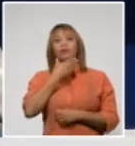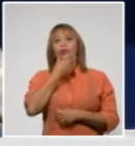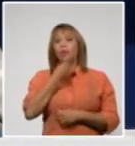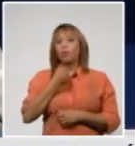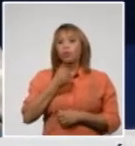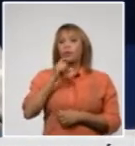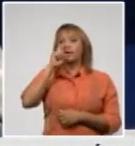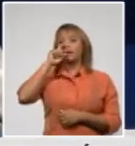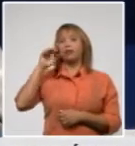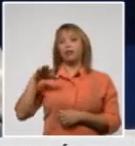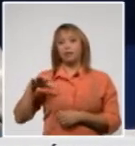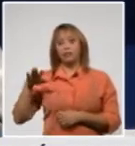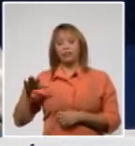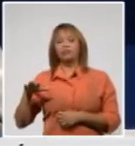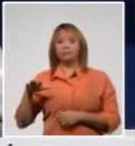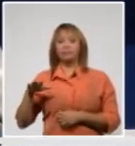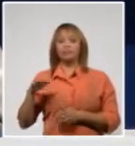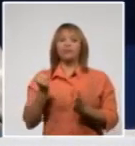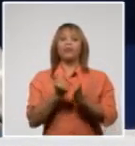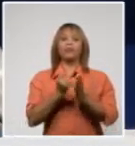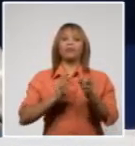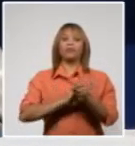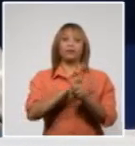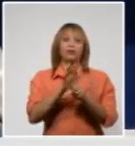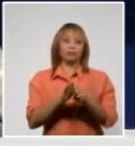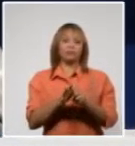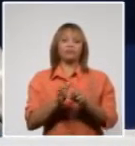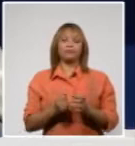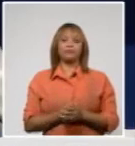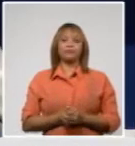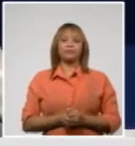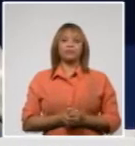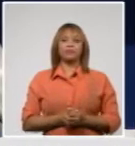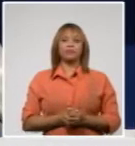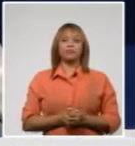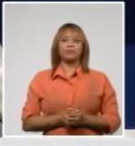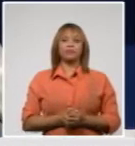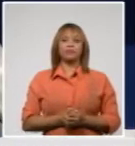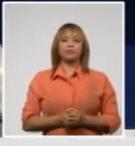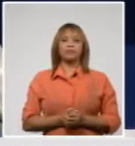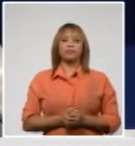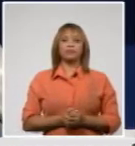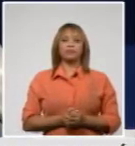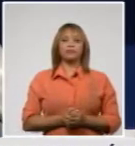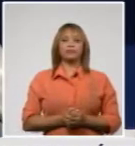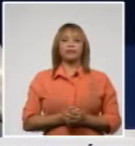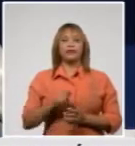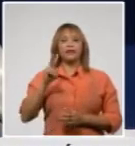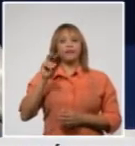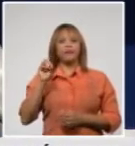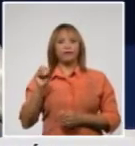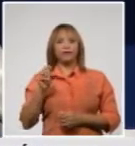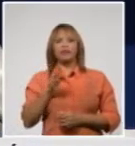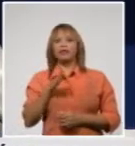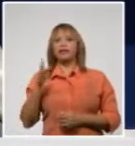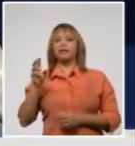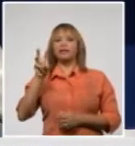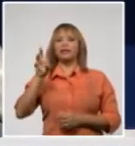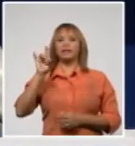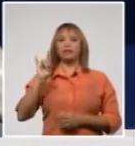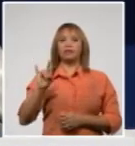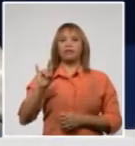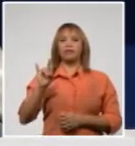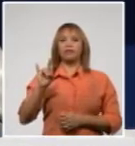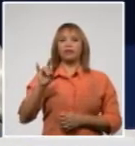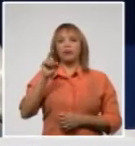Meanwhile, 22 people diagnosed with COVID-19 yesterday are between 20 and 39 years